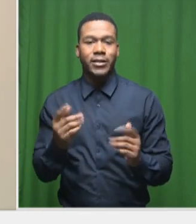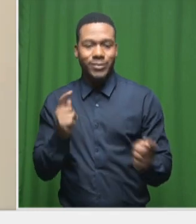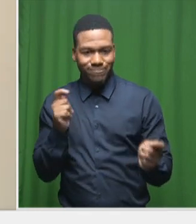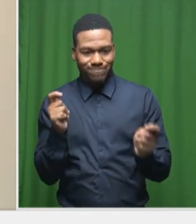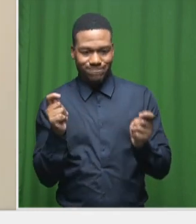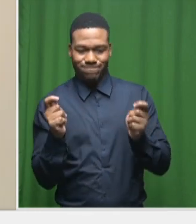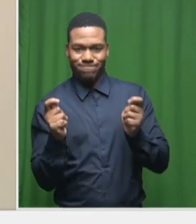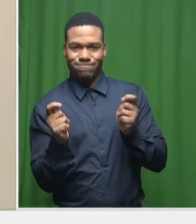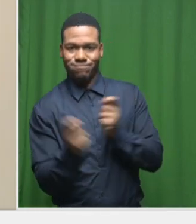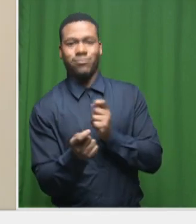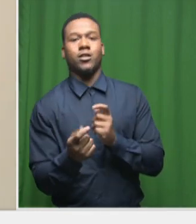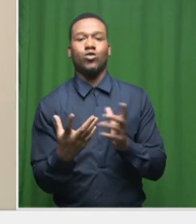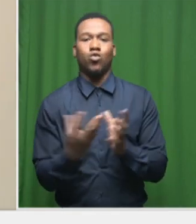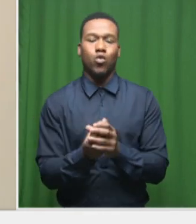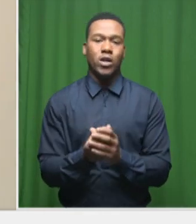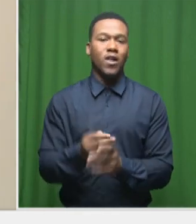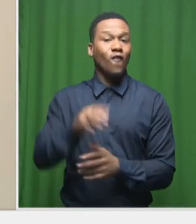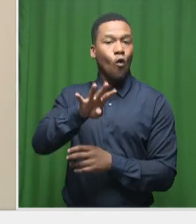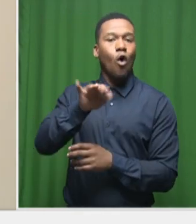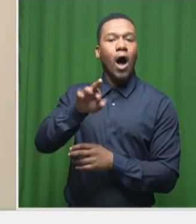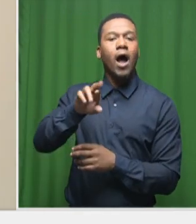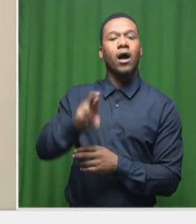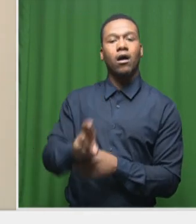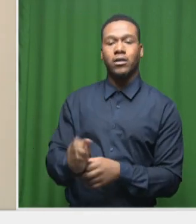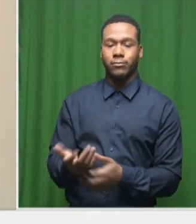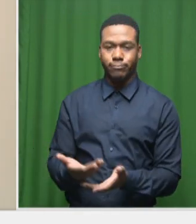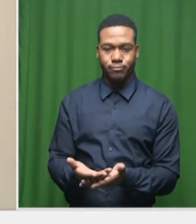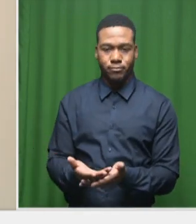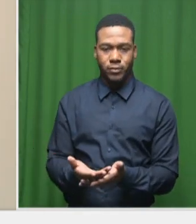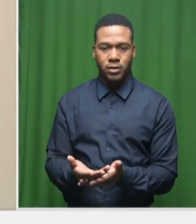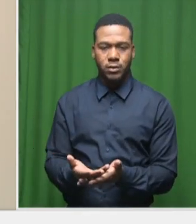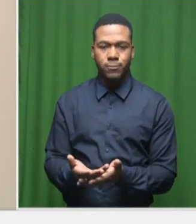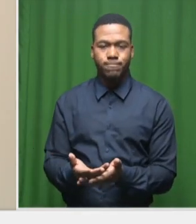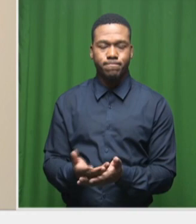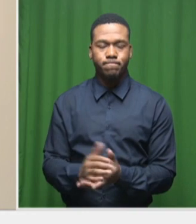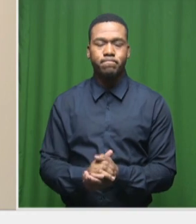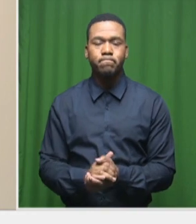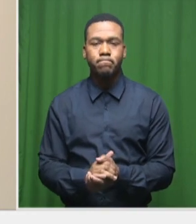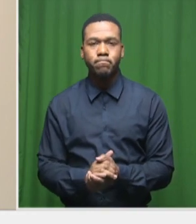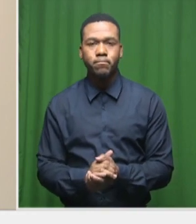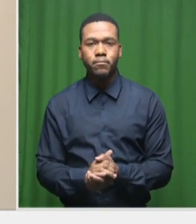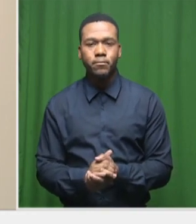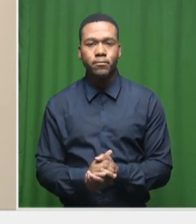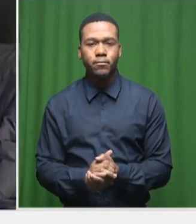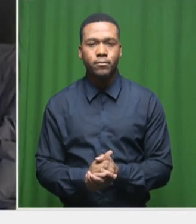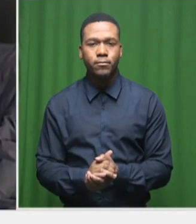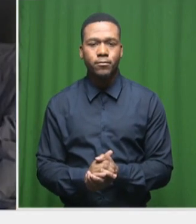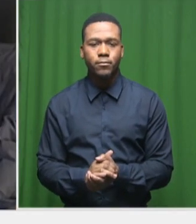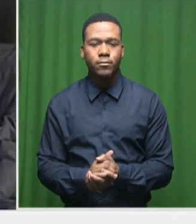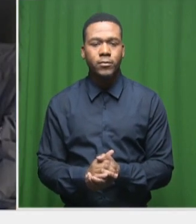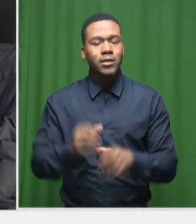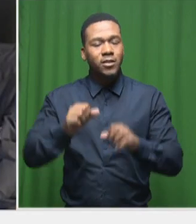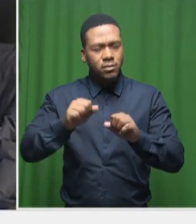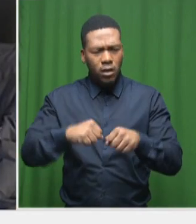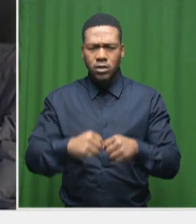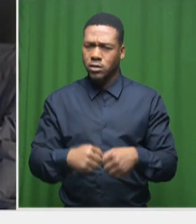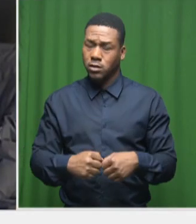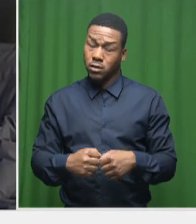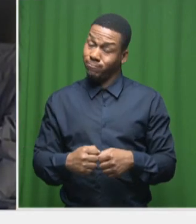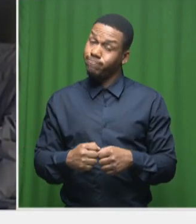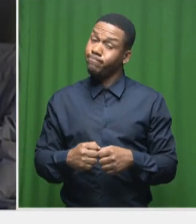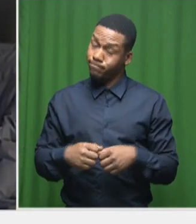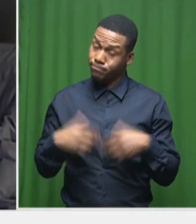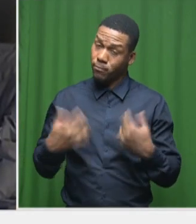that are coming in with the 4R technology that's being introduced. I mean, it's quite amazing that, you